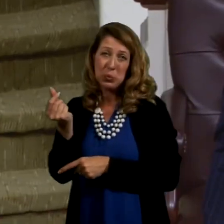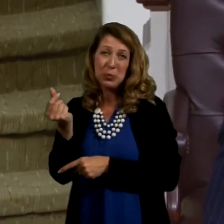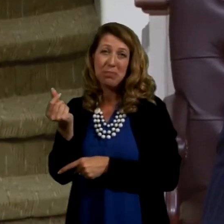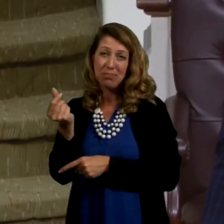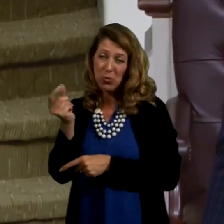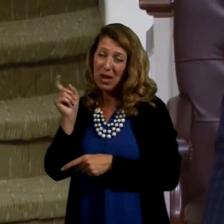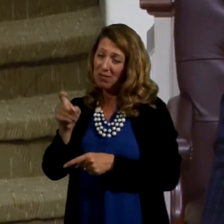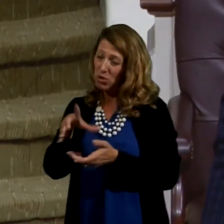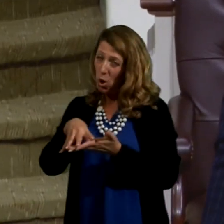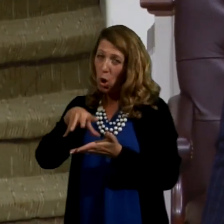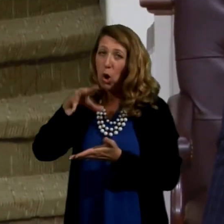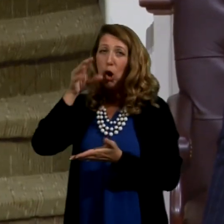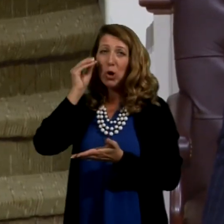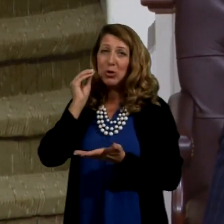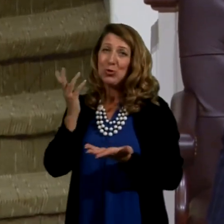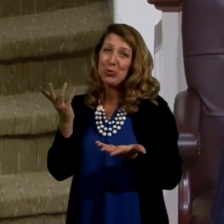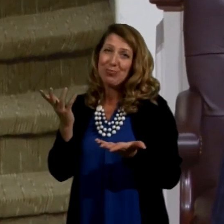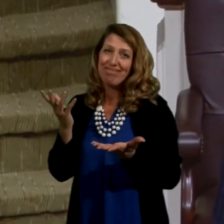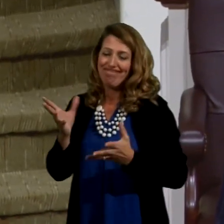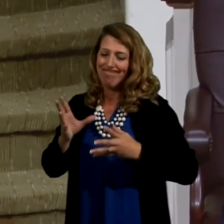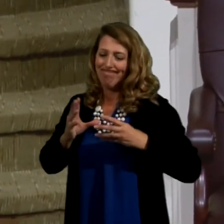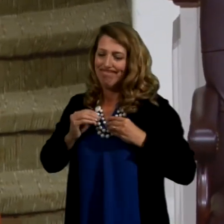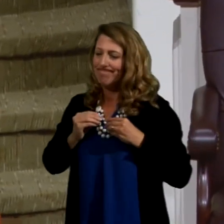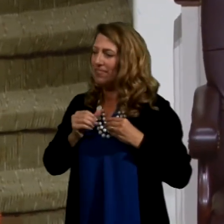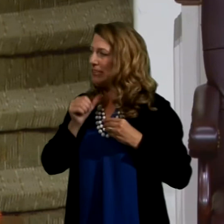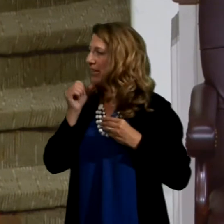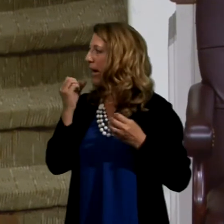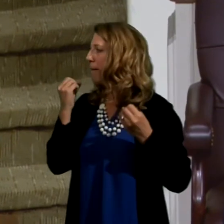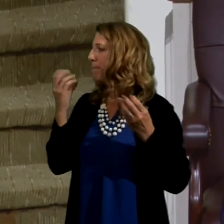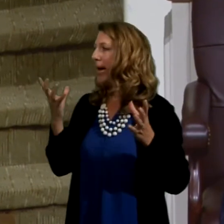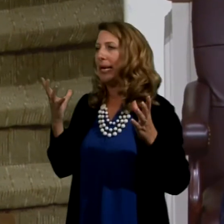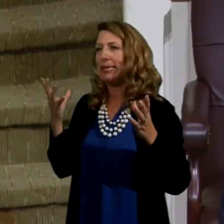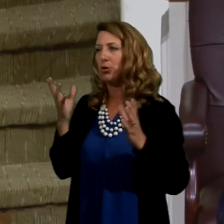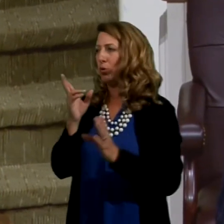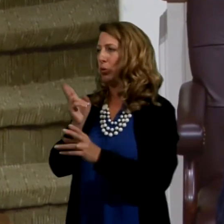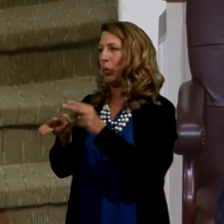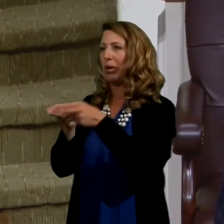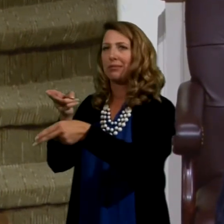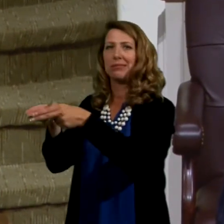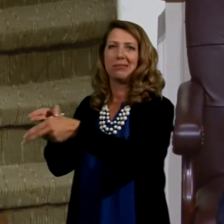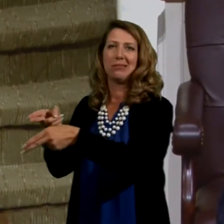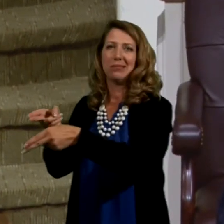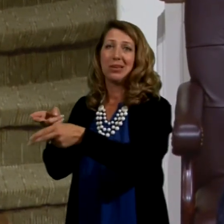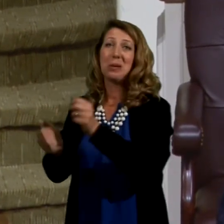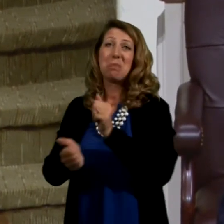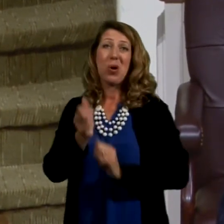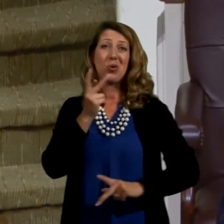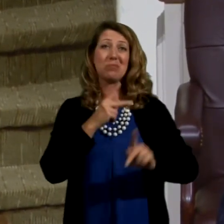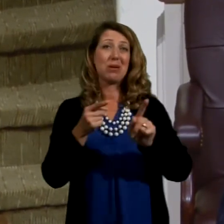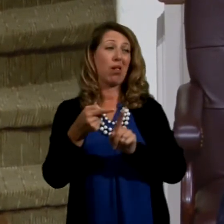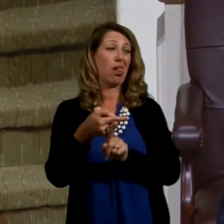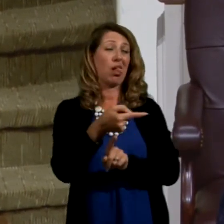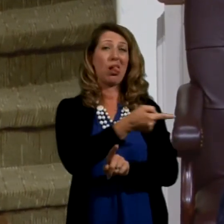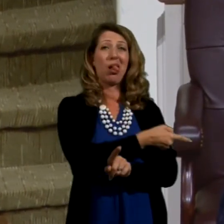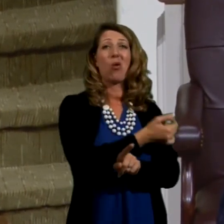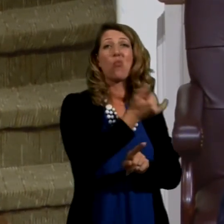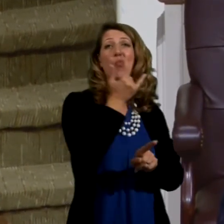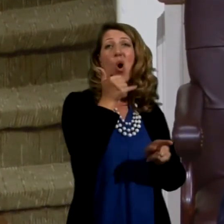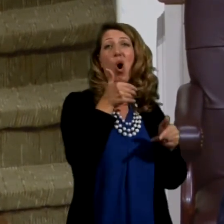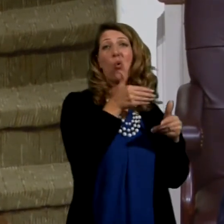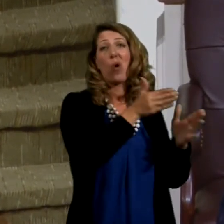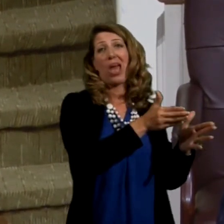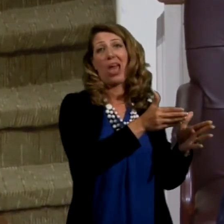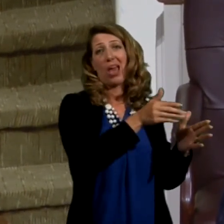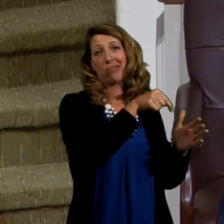going to have to learn to be okay with the minority. Because most people are going the wrong direction and they're going to hell in